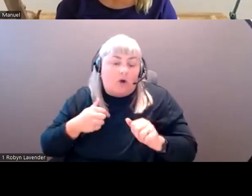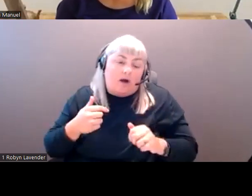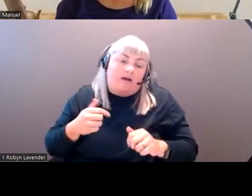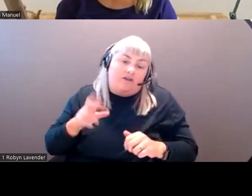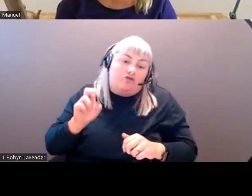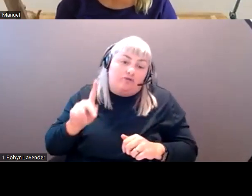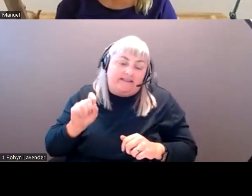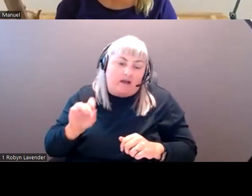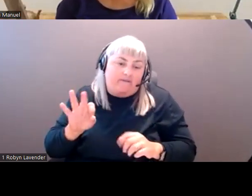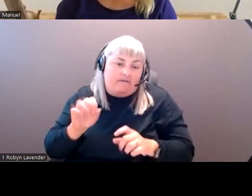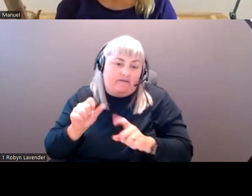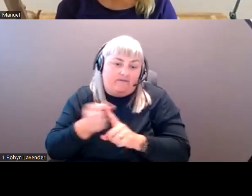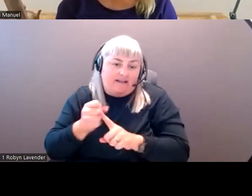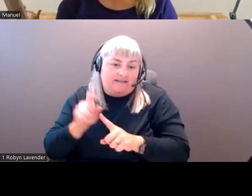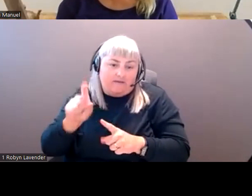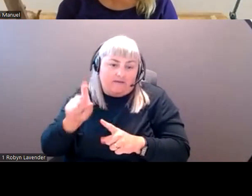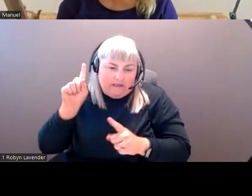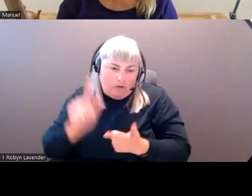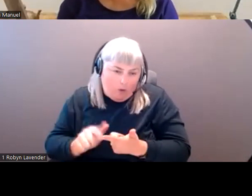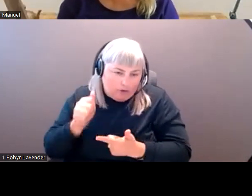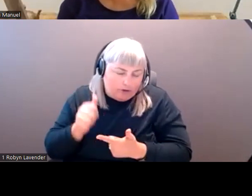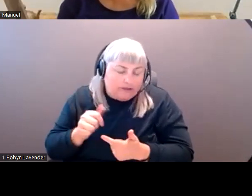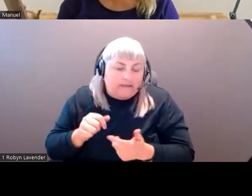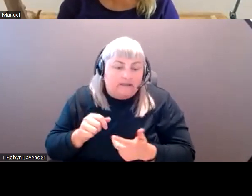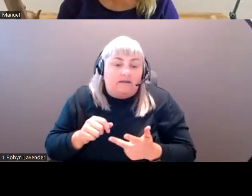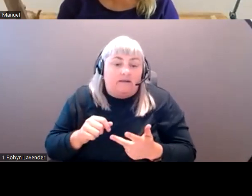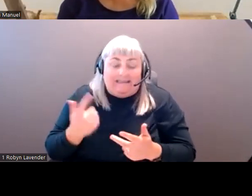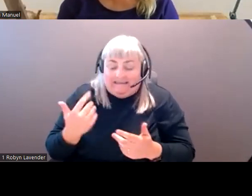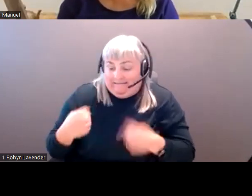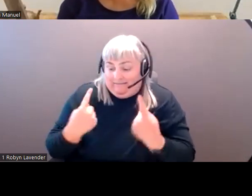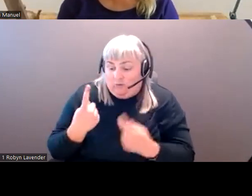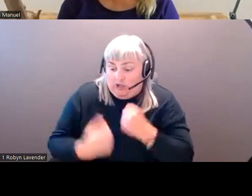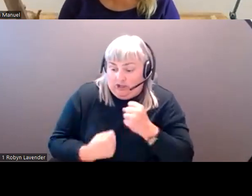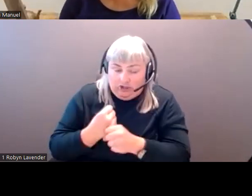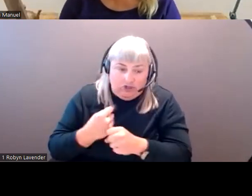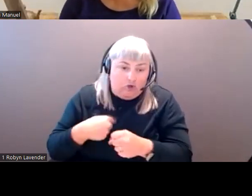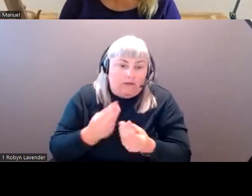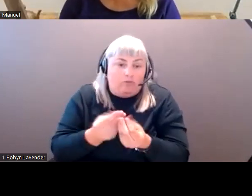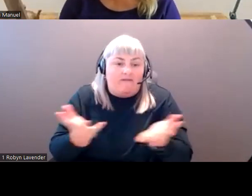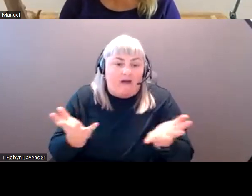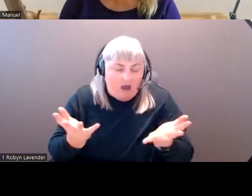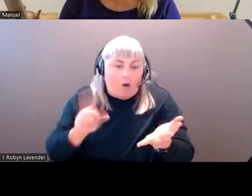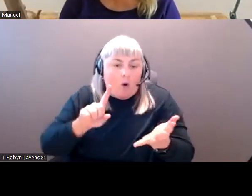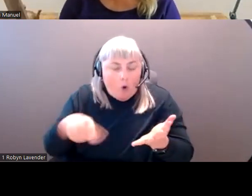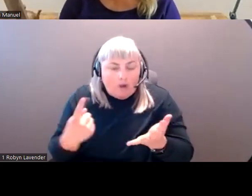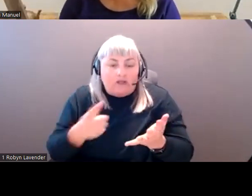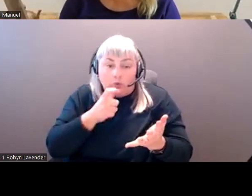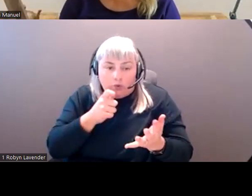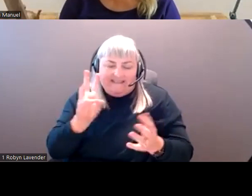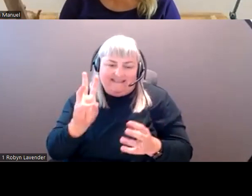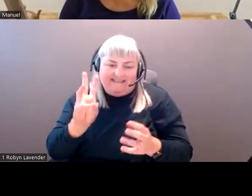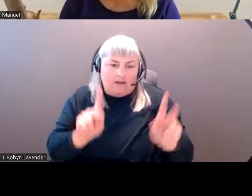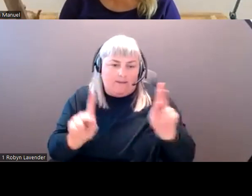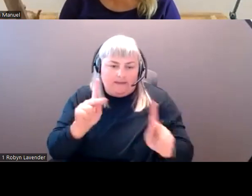this, this past year, we only provided safe spaces to six individuals because we were at capacity and